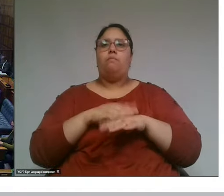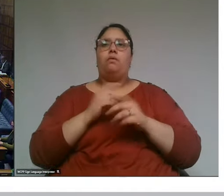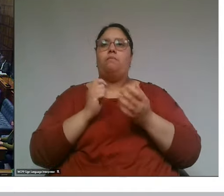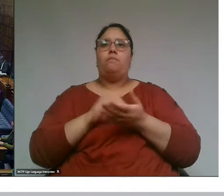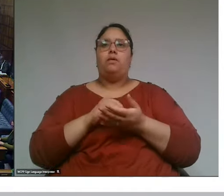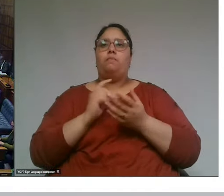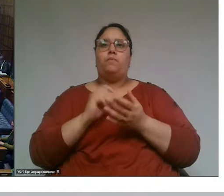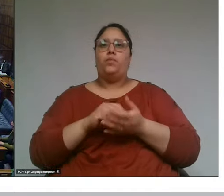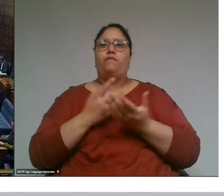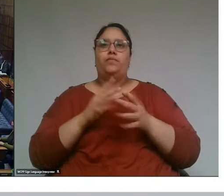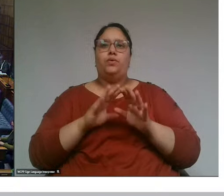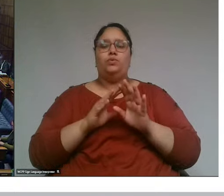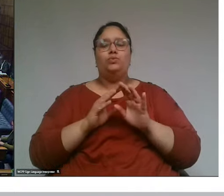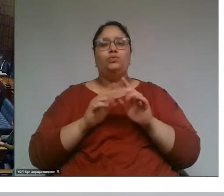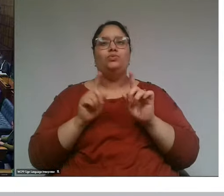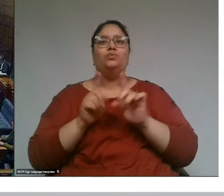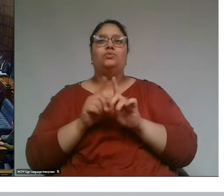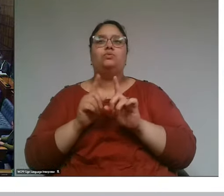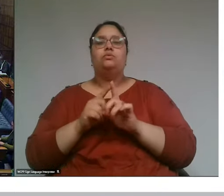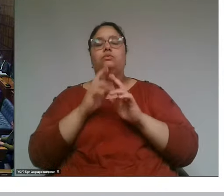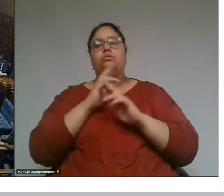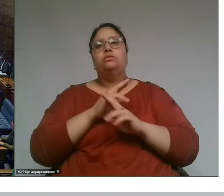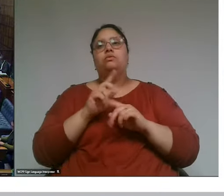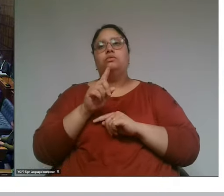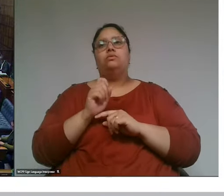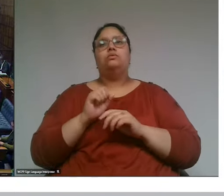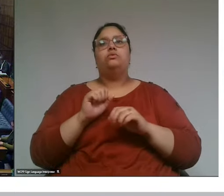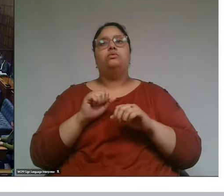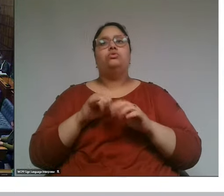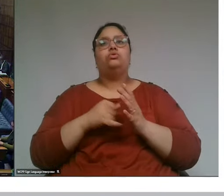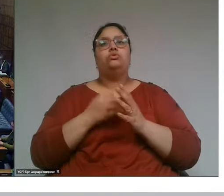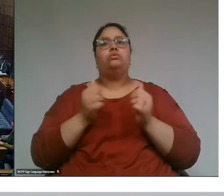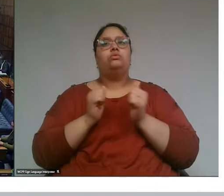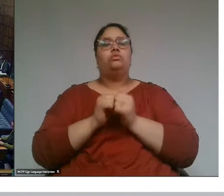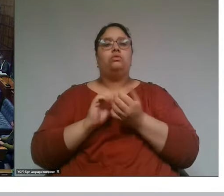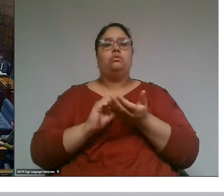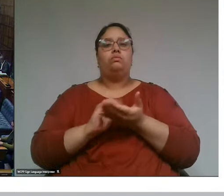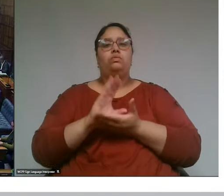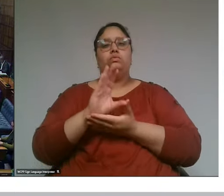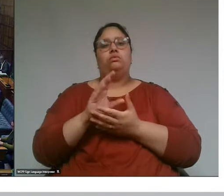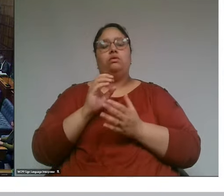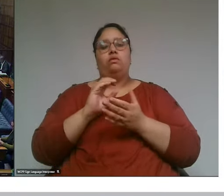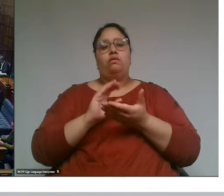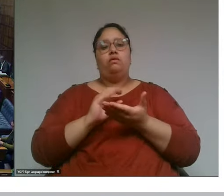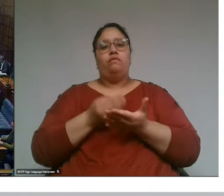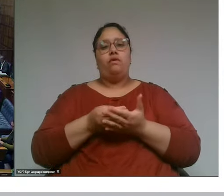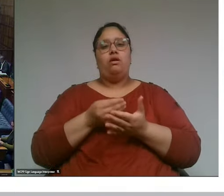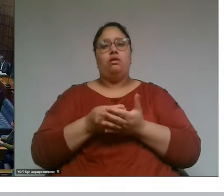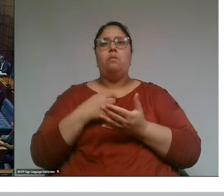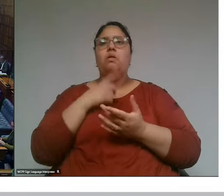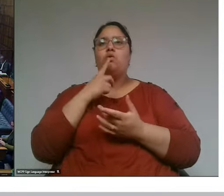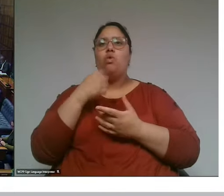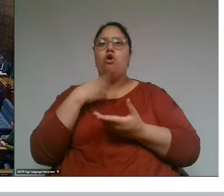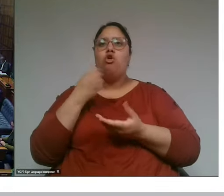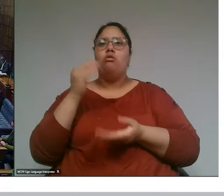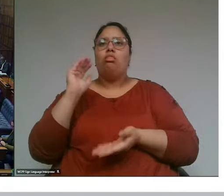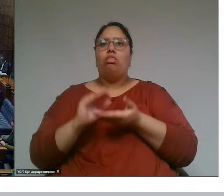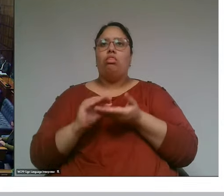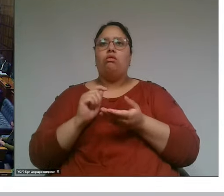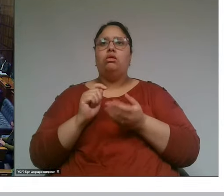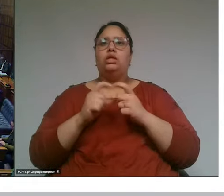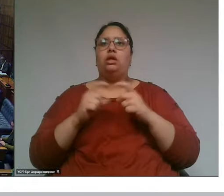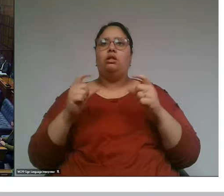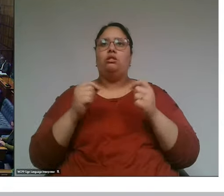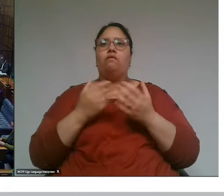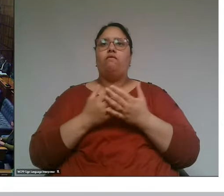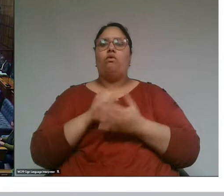much honorable member for that question um just with the booster fund um maybe just some background to it it's a fund that that we've developed uh